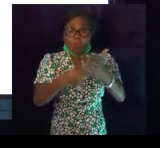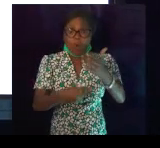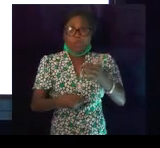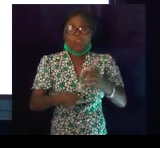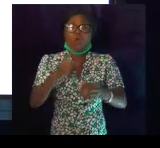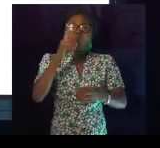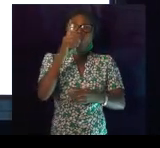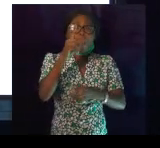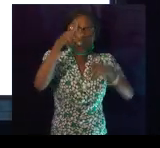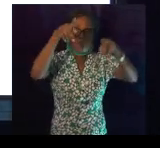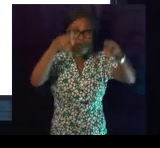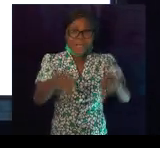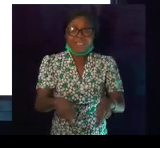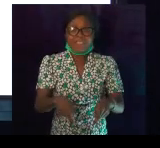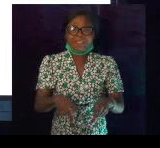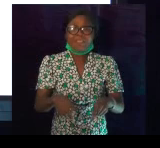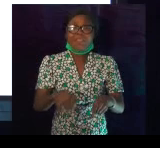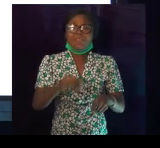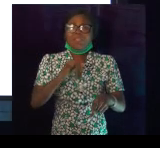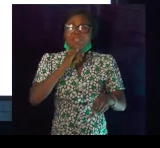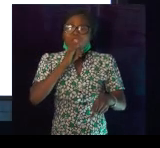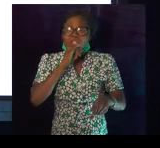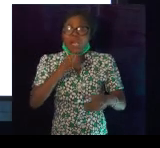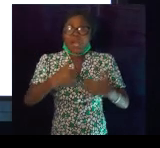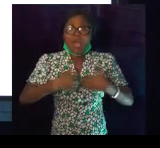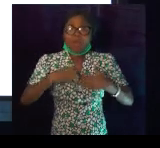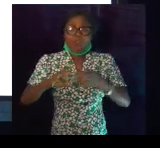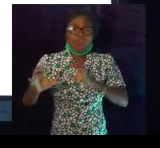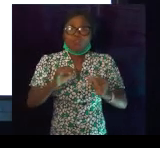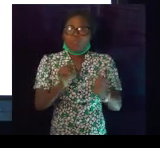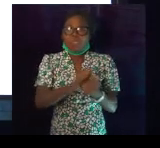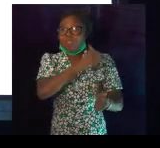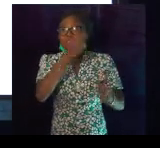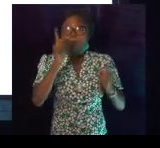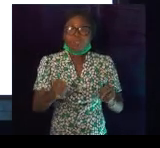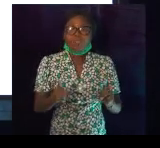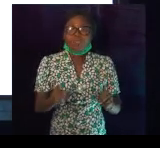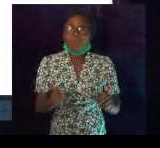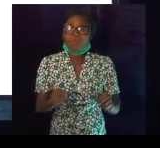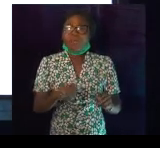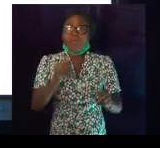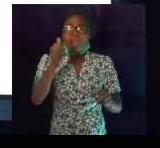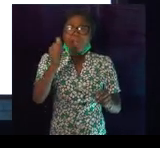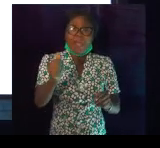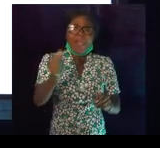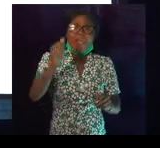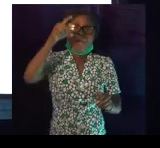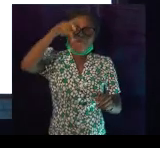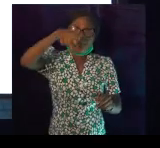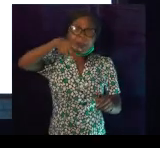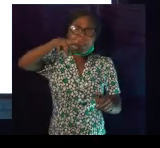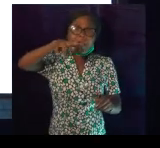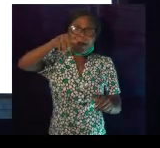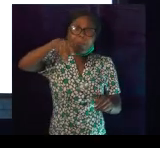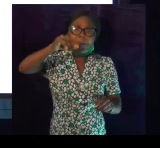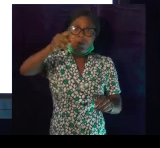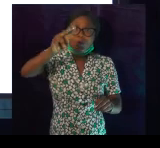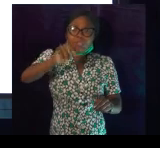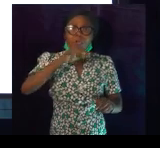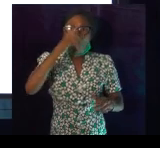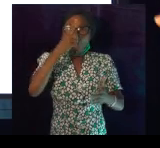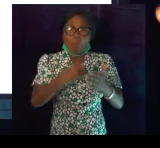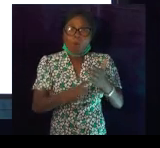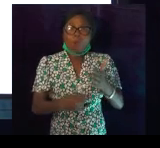or thing has to do with another person or thing. Let me take it again. A preposition